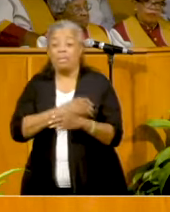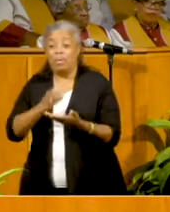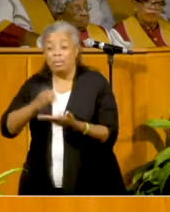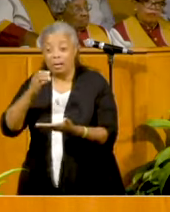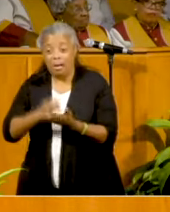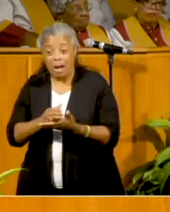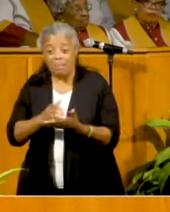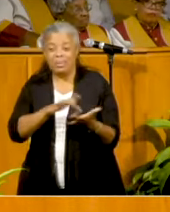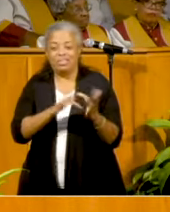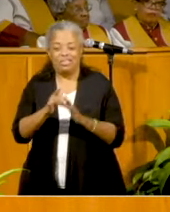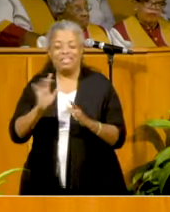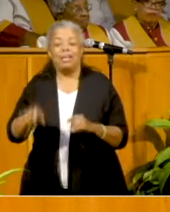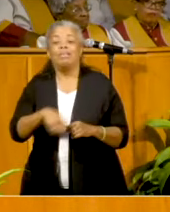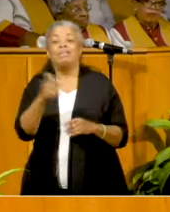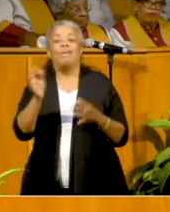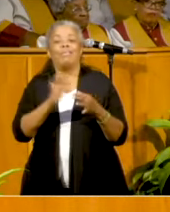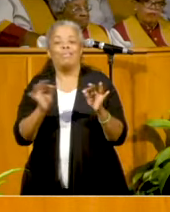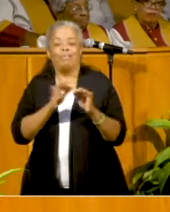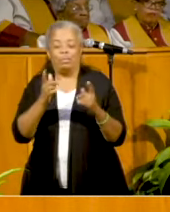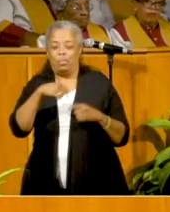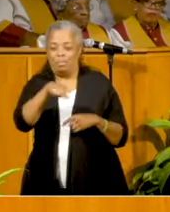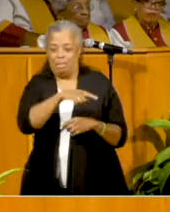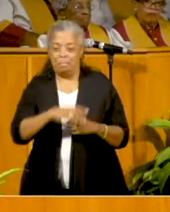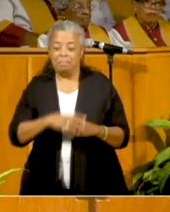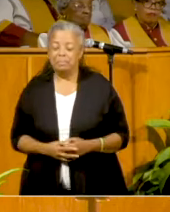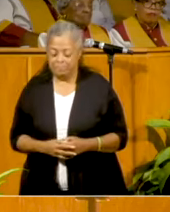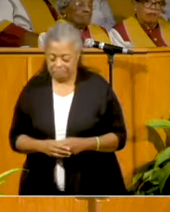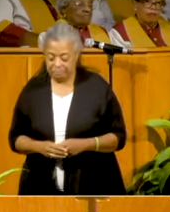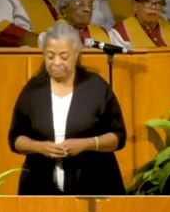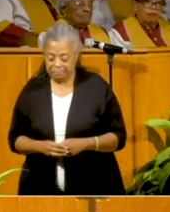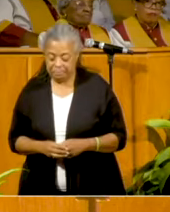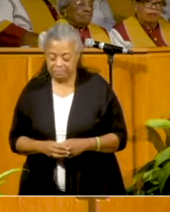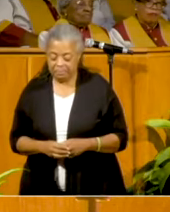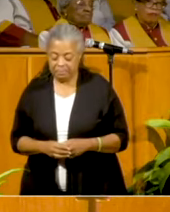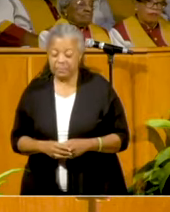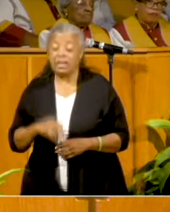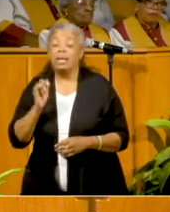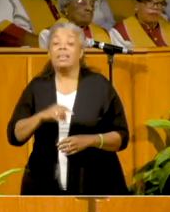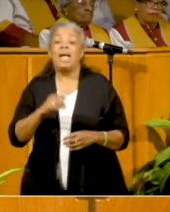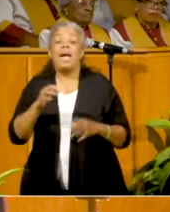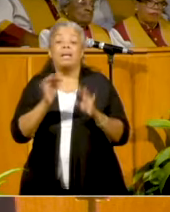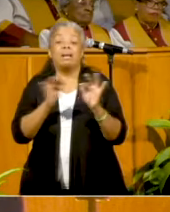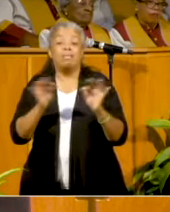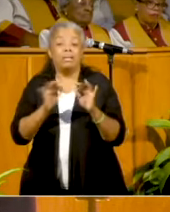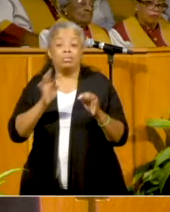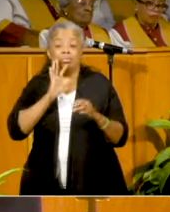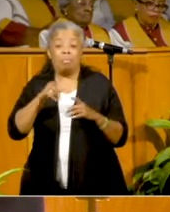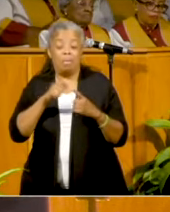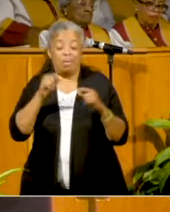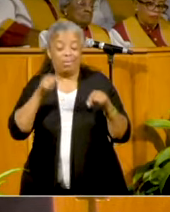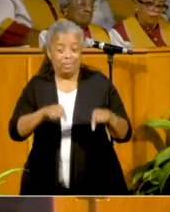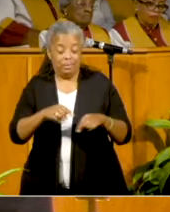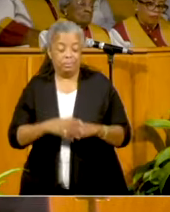cup, he has another conversation. And Marlon, that conversation goes a little something like this.